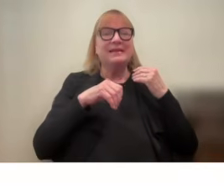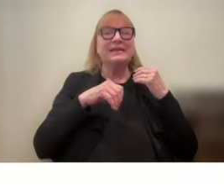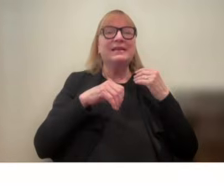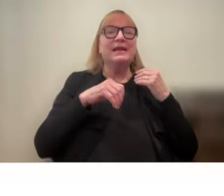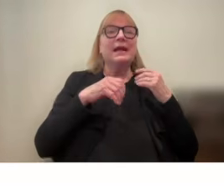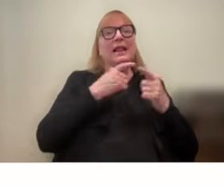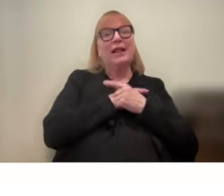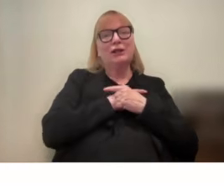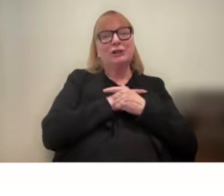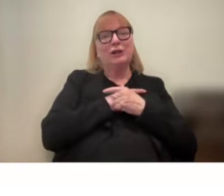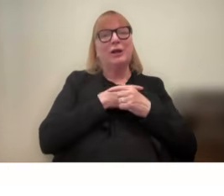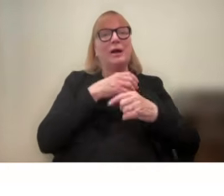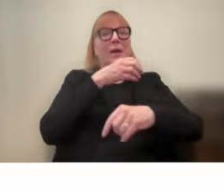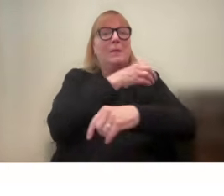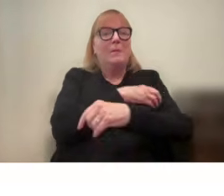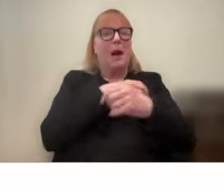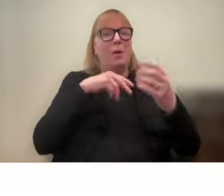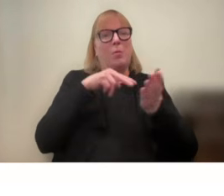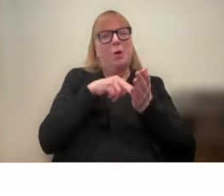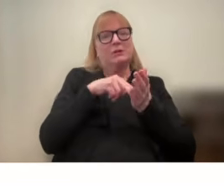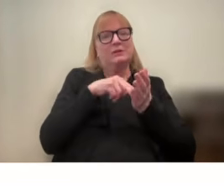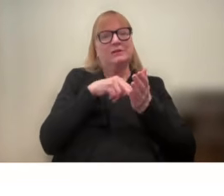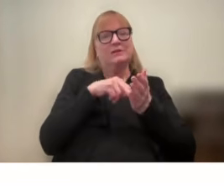Leisure, power poses,